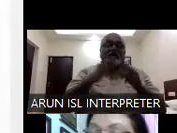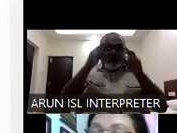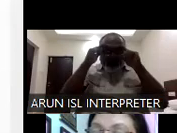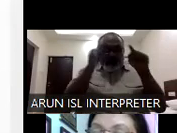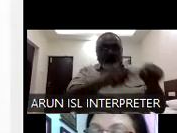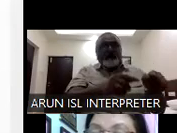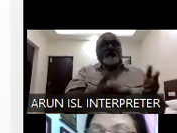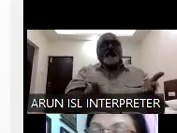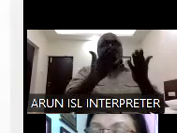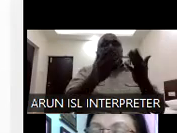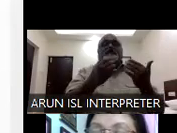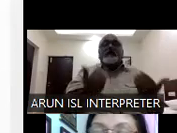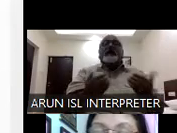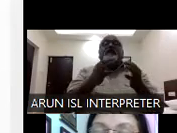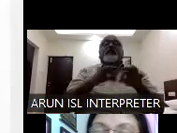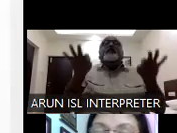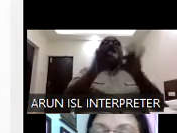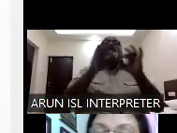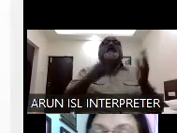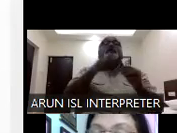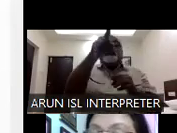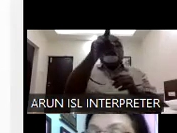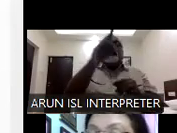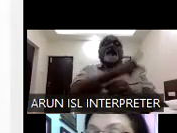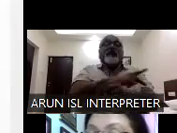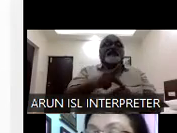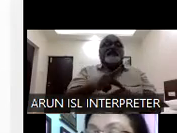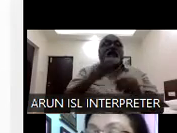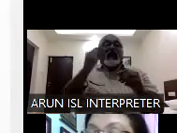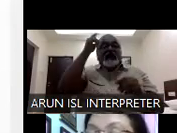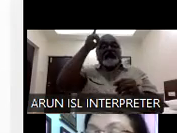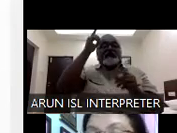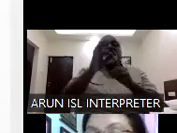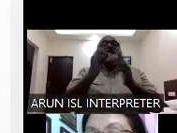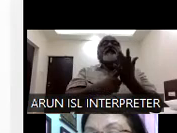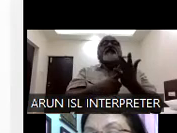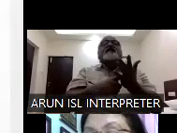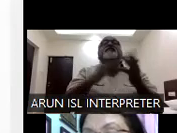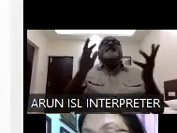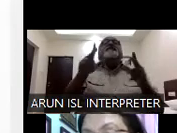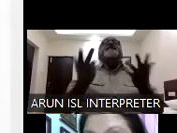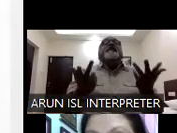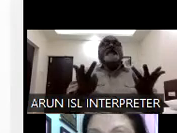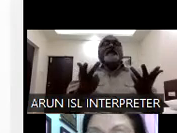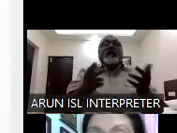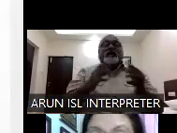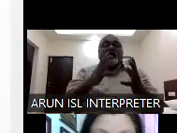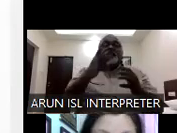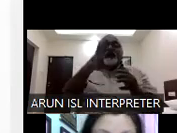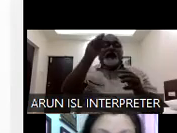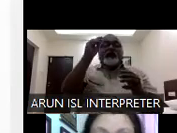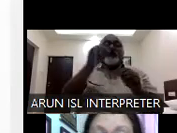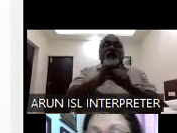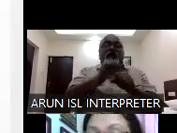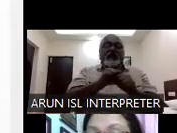have to understand that panchayat, you have to also learn to work at a, now why I'm teaching you